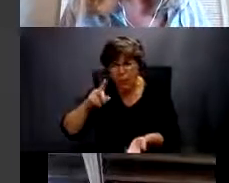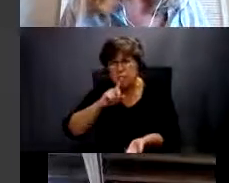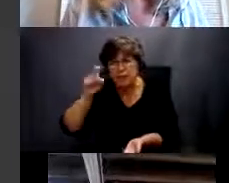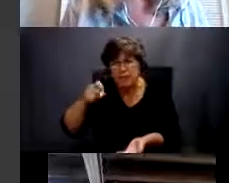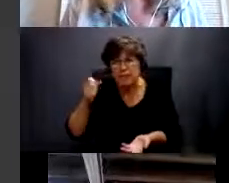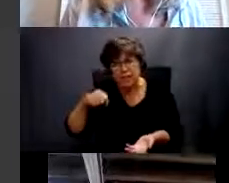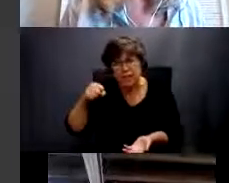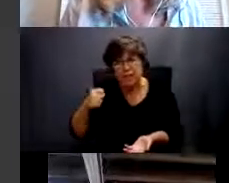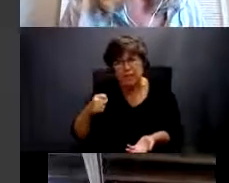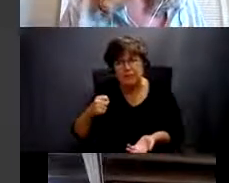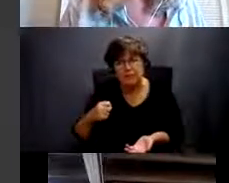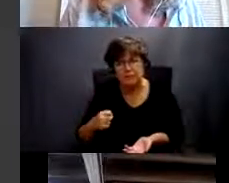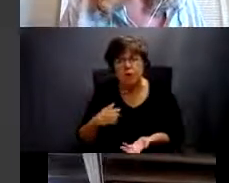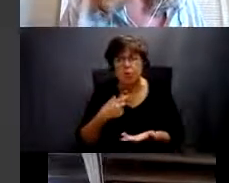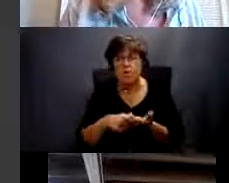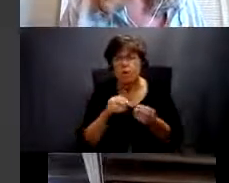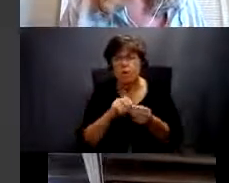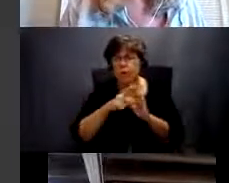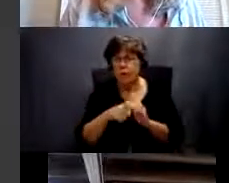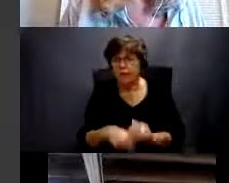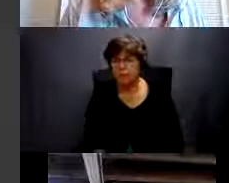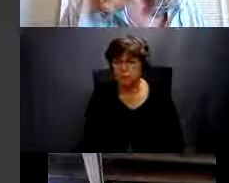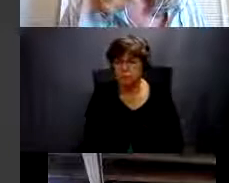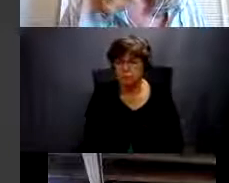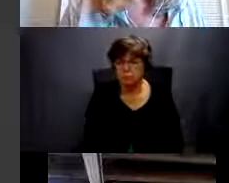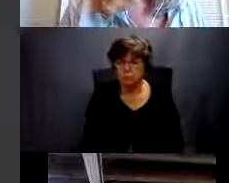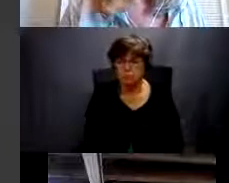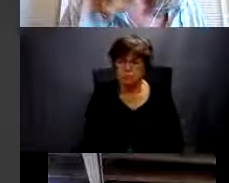necessary. We're going to talk more about that too.